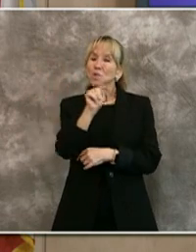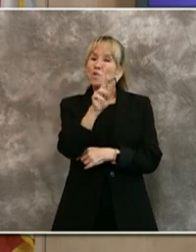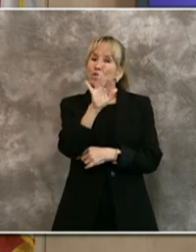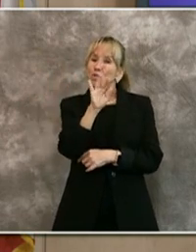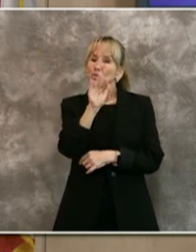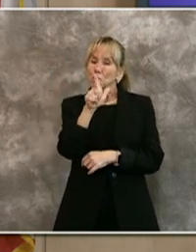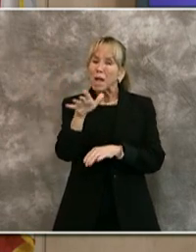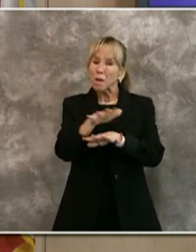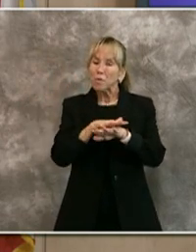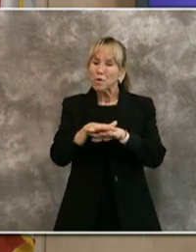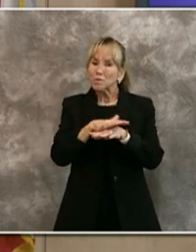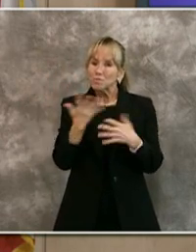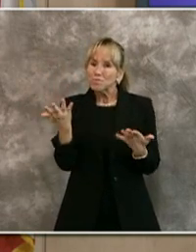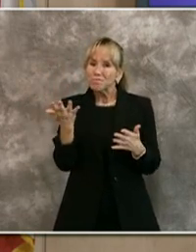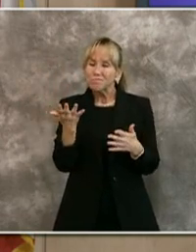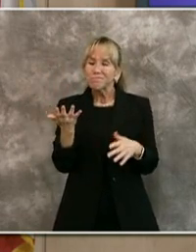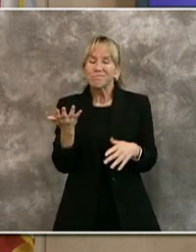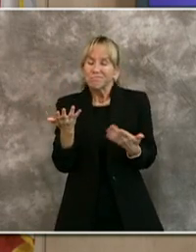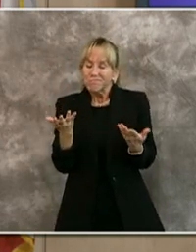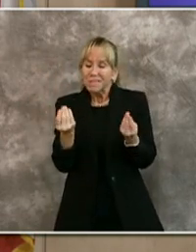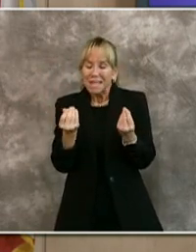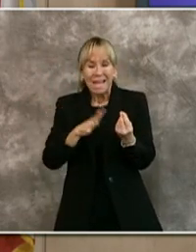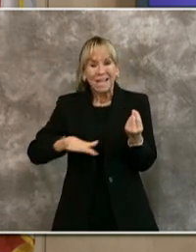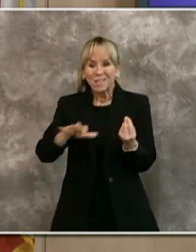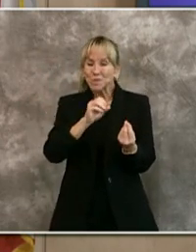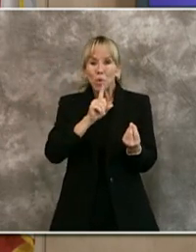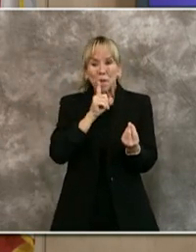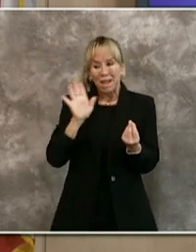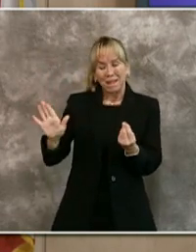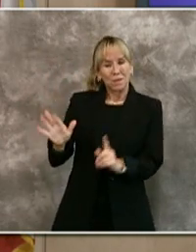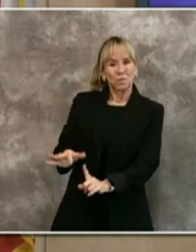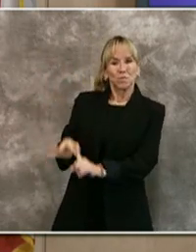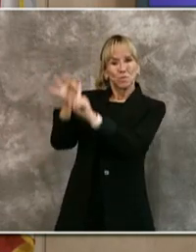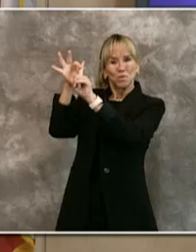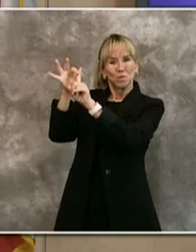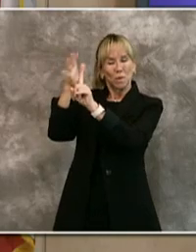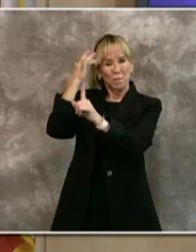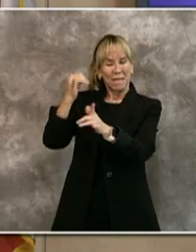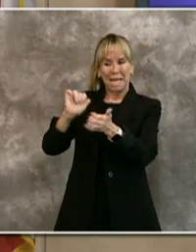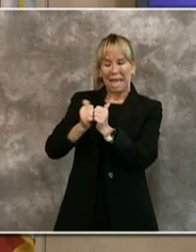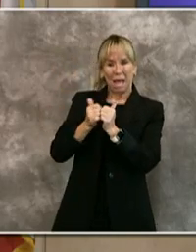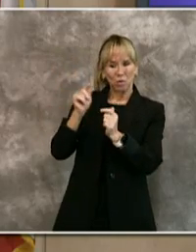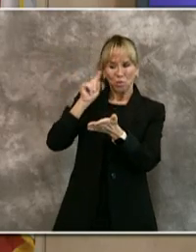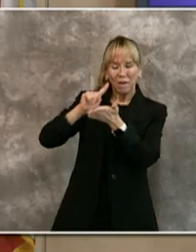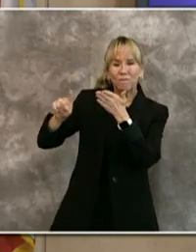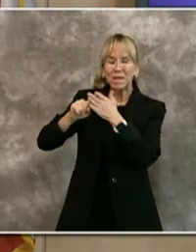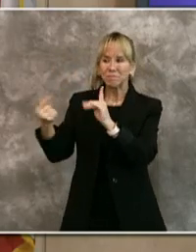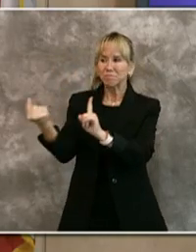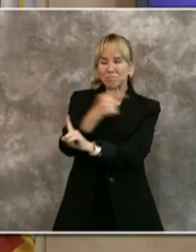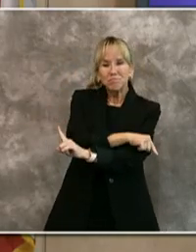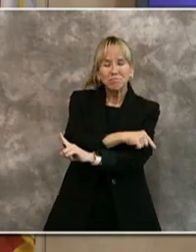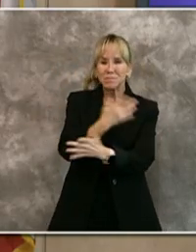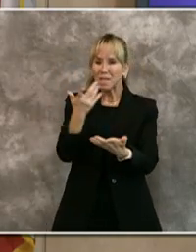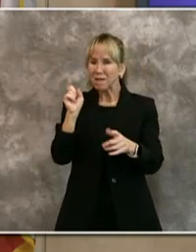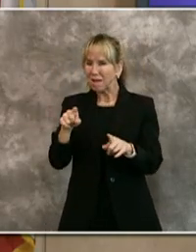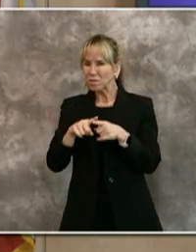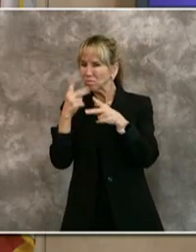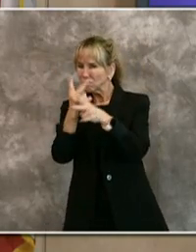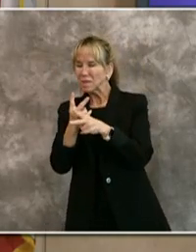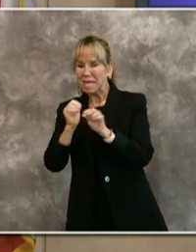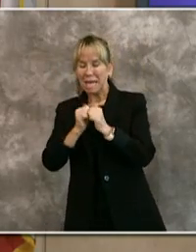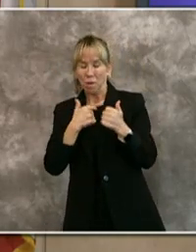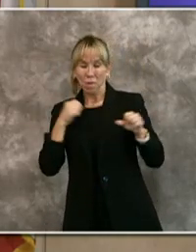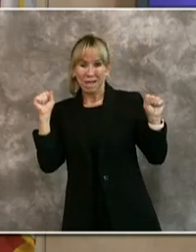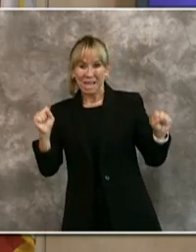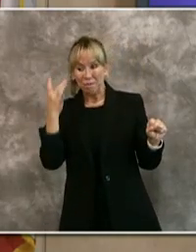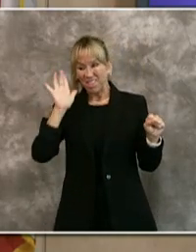somewhat unique in the sense that they are multi-jurisdictional investigations, because the casinos and the